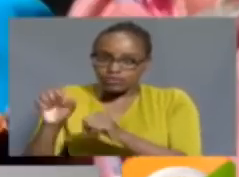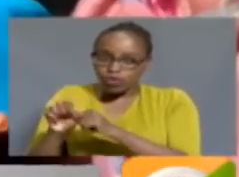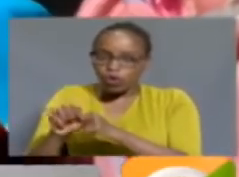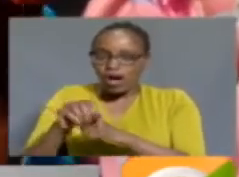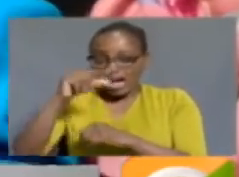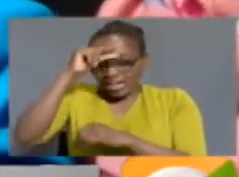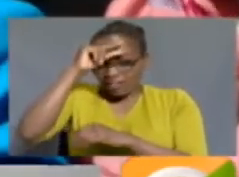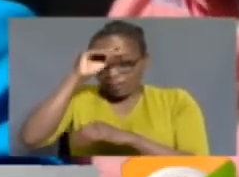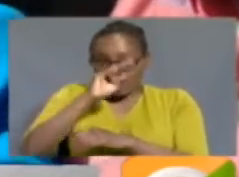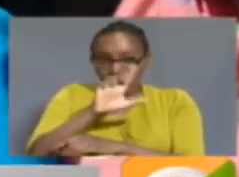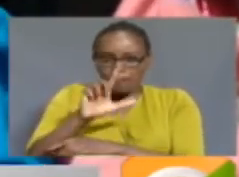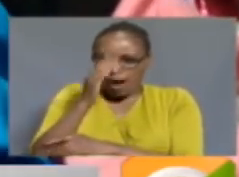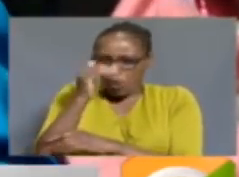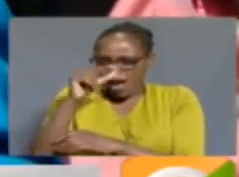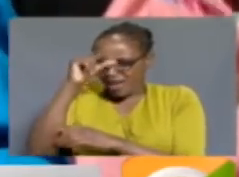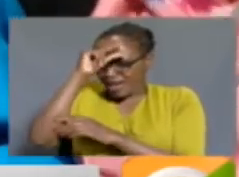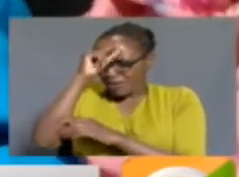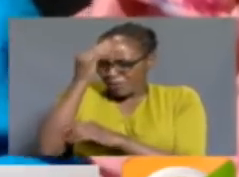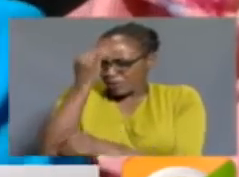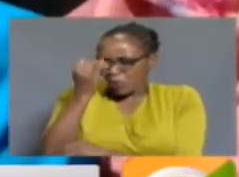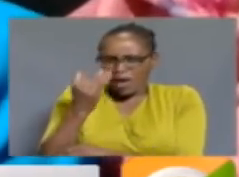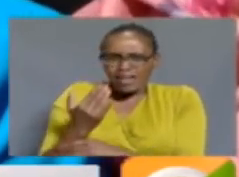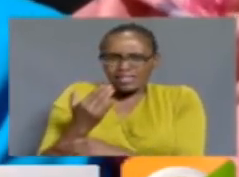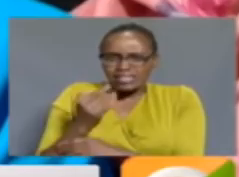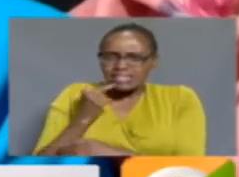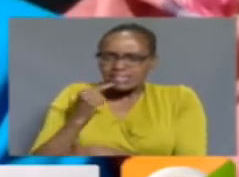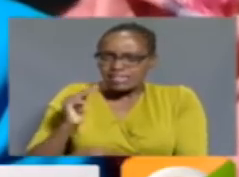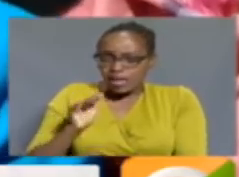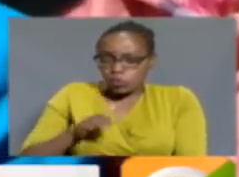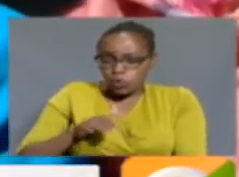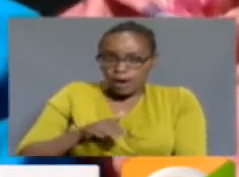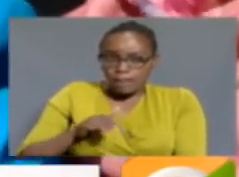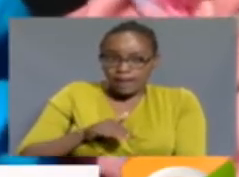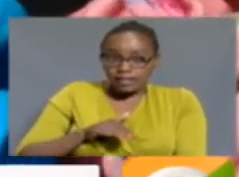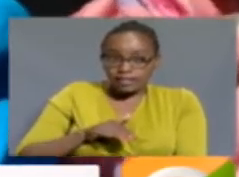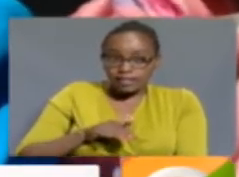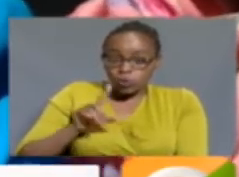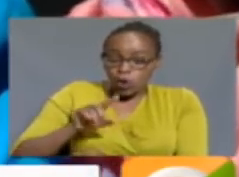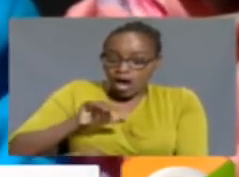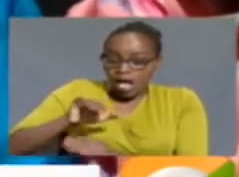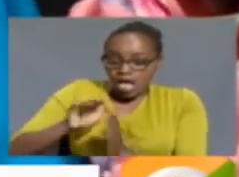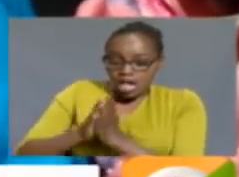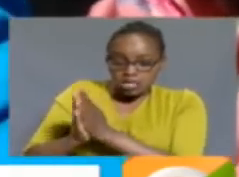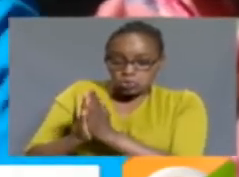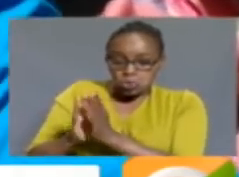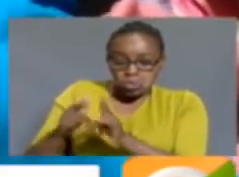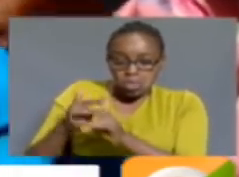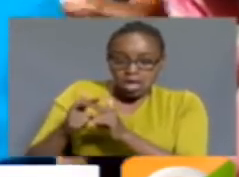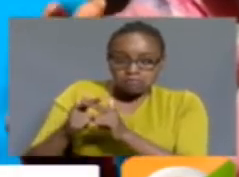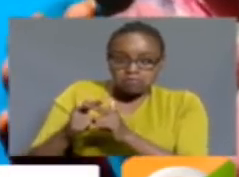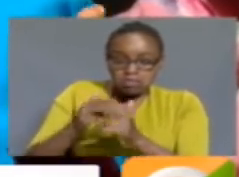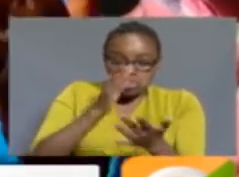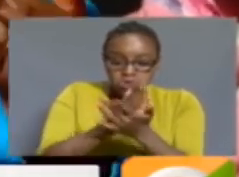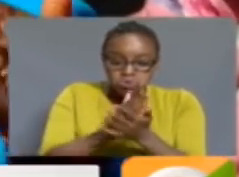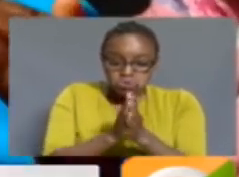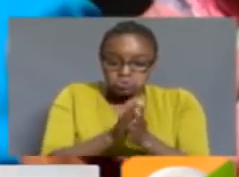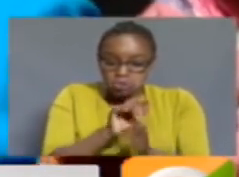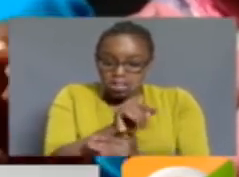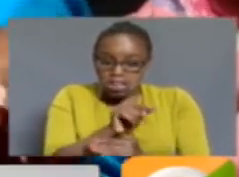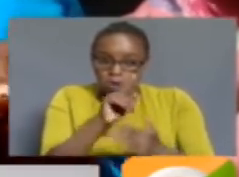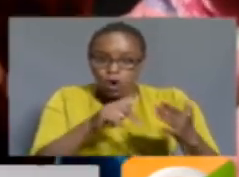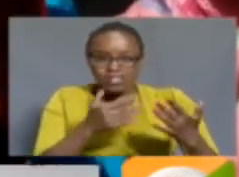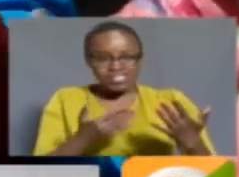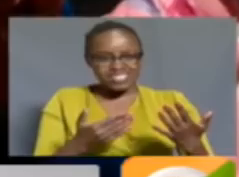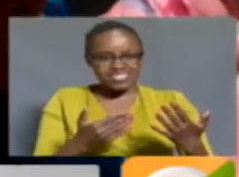bills. Why would the government tell women one side of the story and then the real story is actually